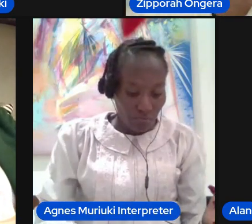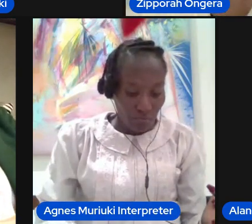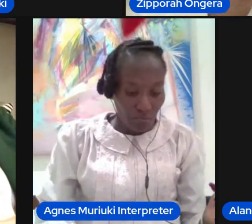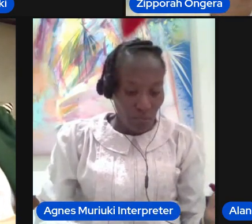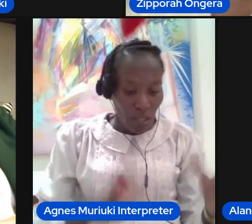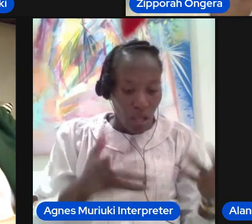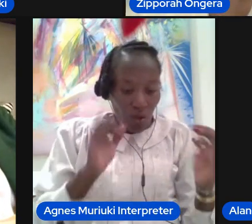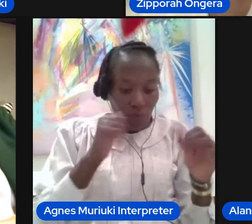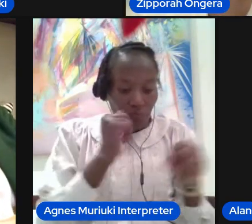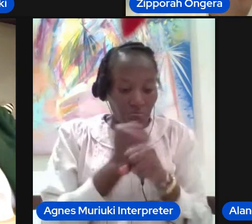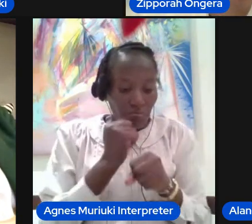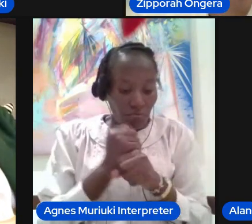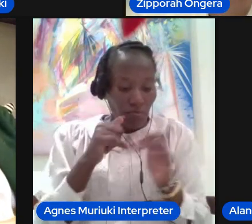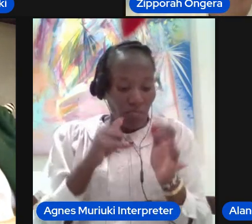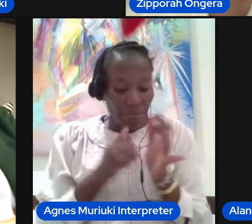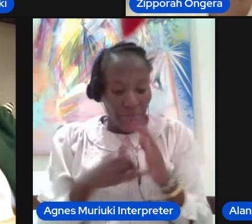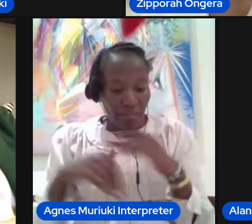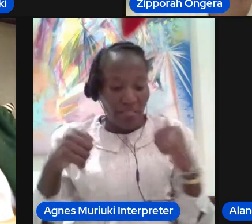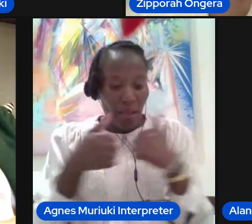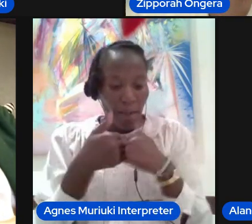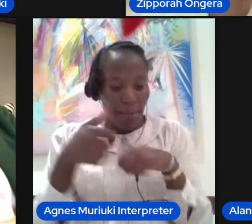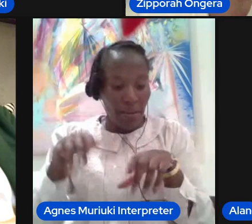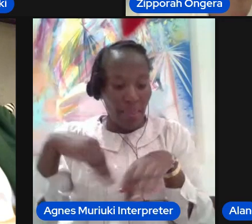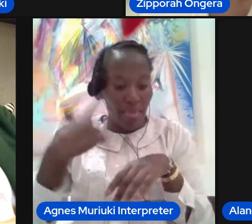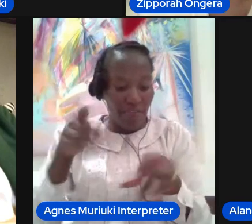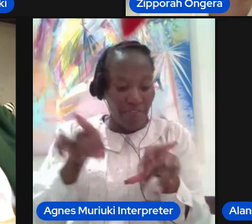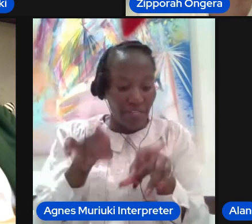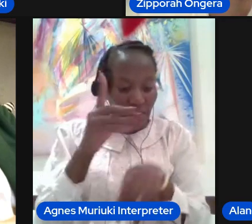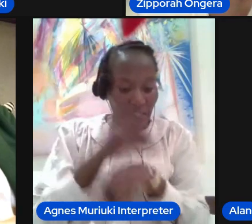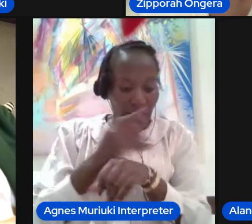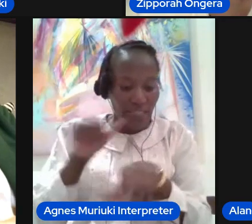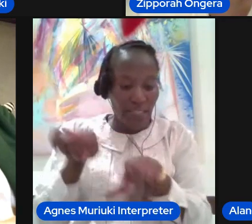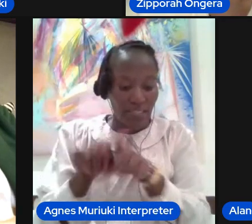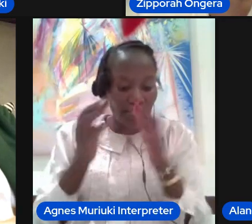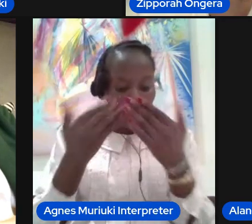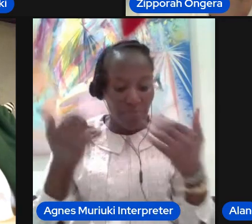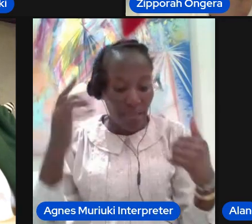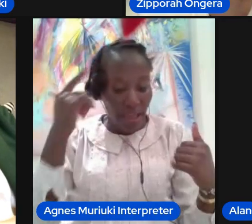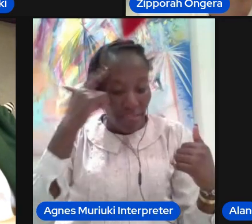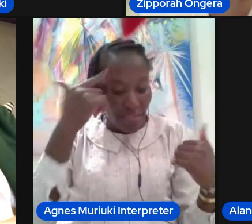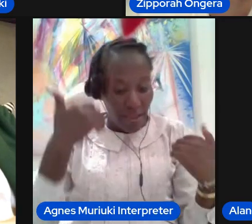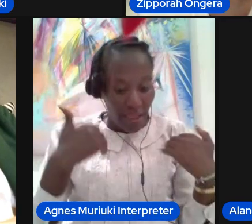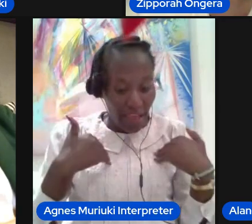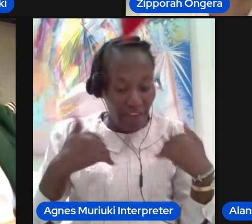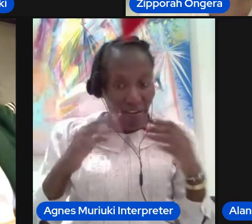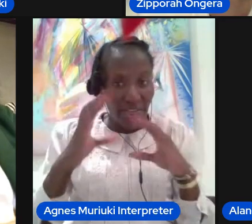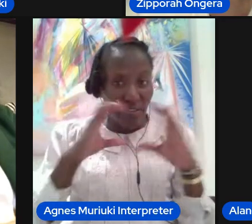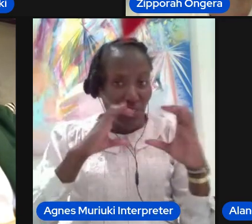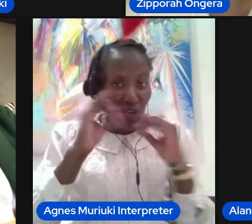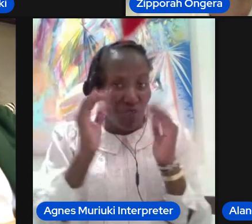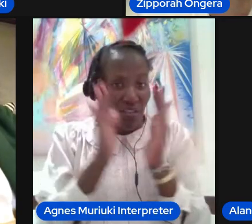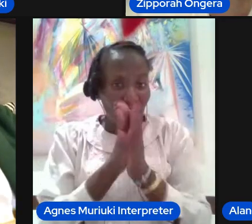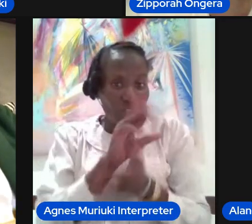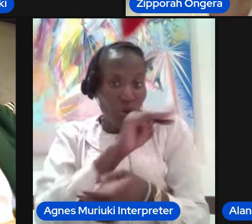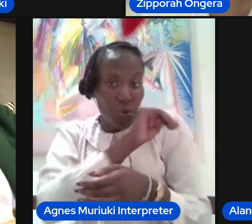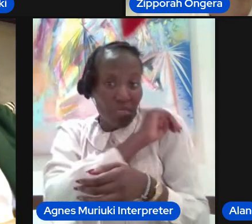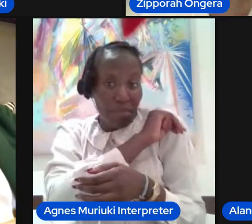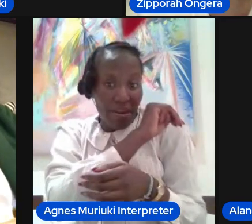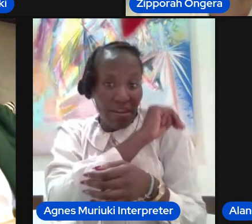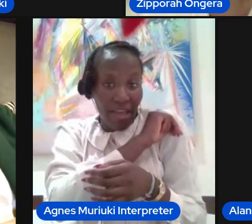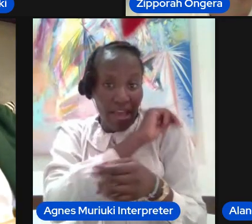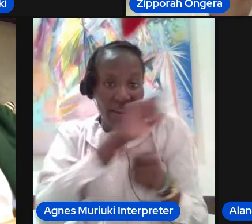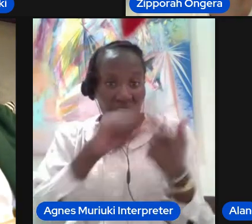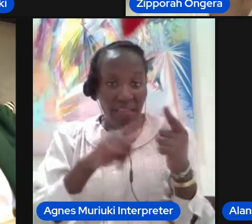and every day it's the same thing. And I think I have had this conversation with Marianne, and I say sometimes I just scroll